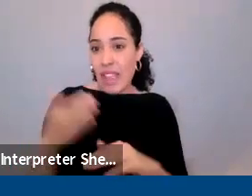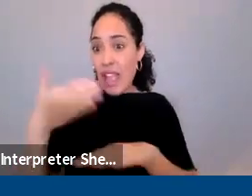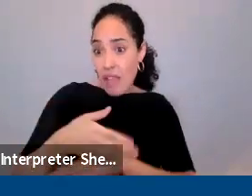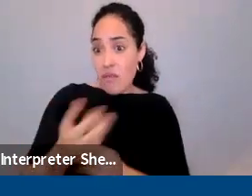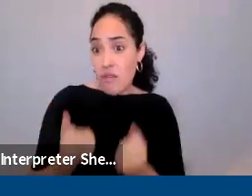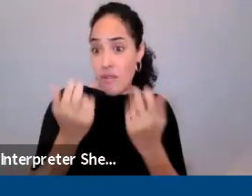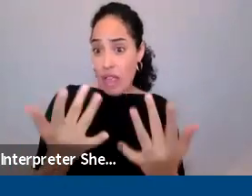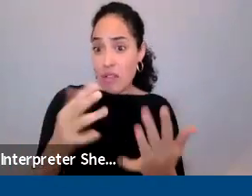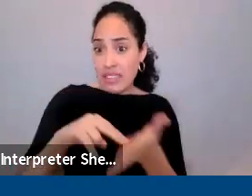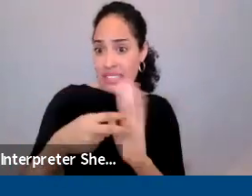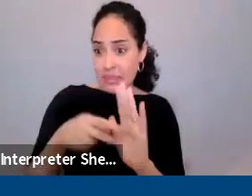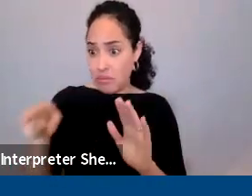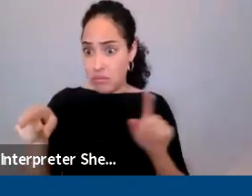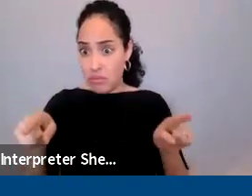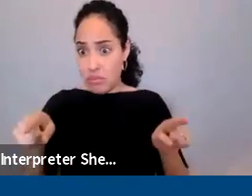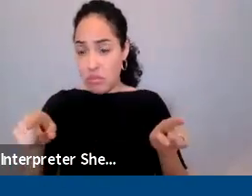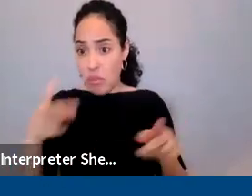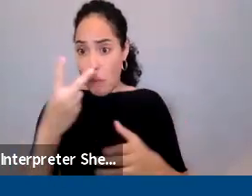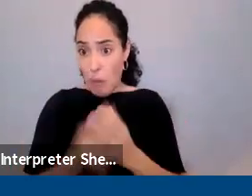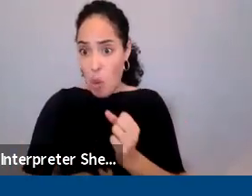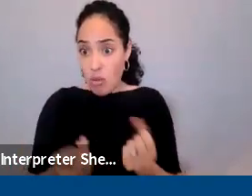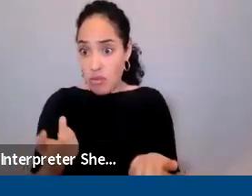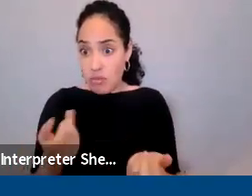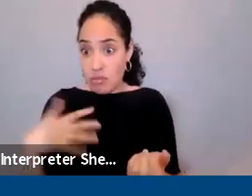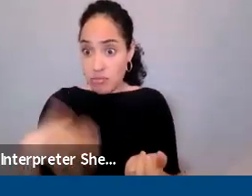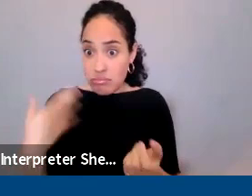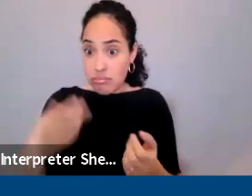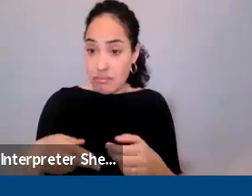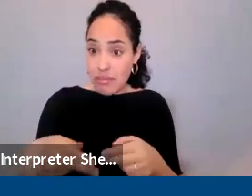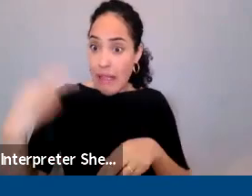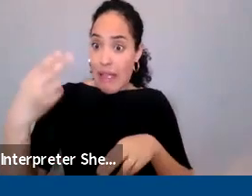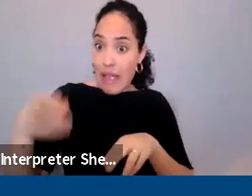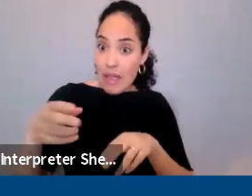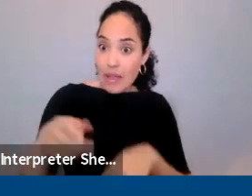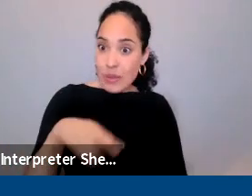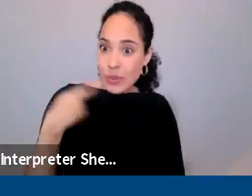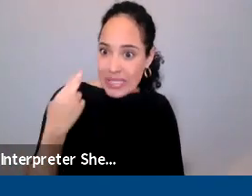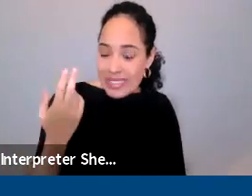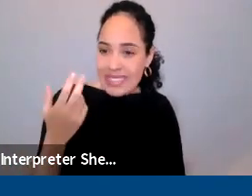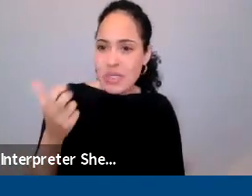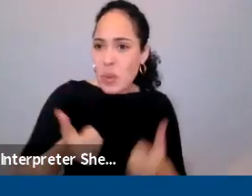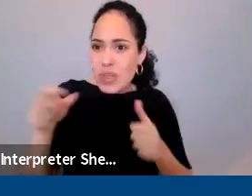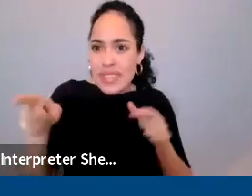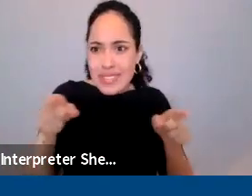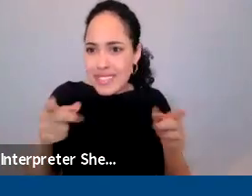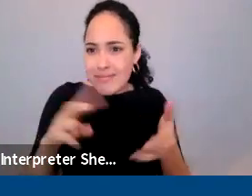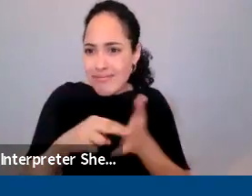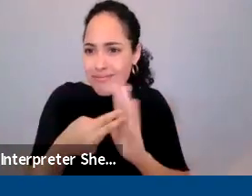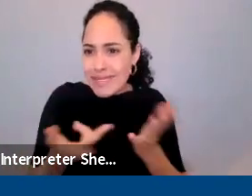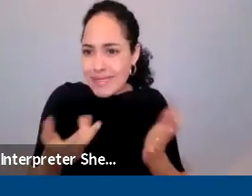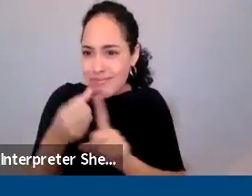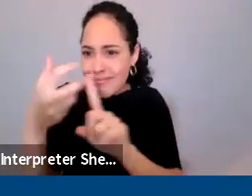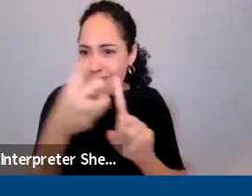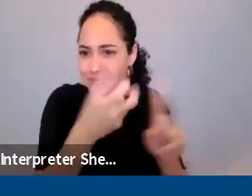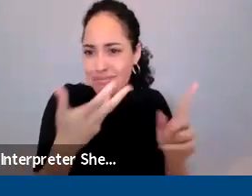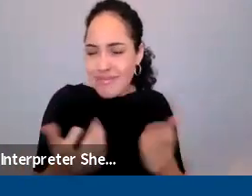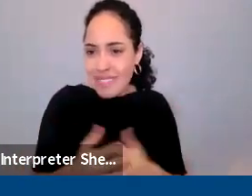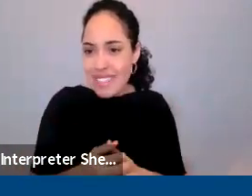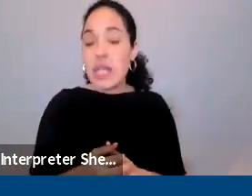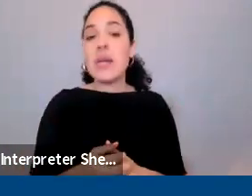Thanks. Good, excellent question. Who makes that overall determination? That's going to be the claims